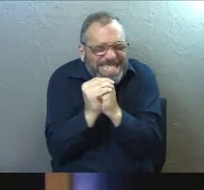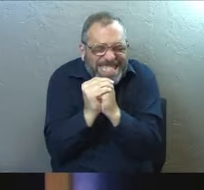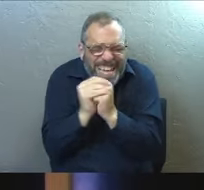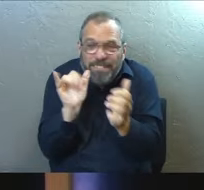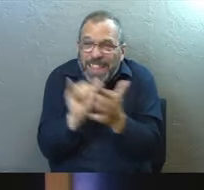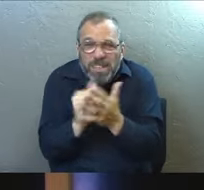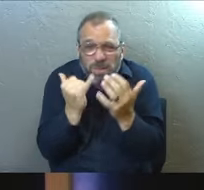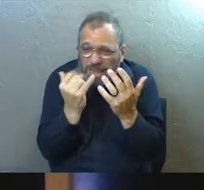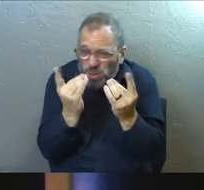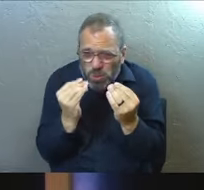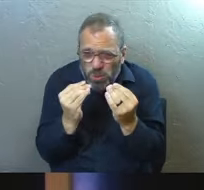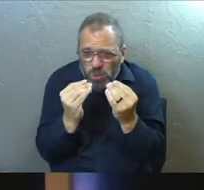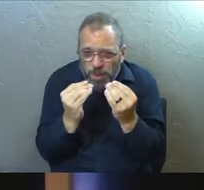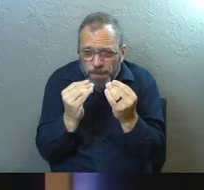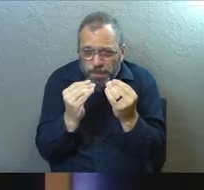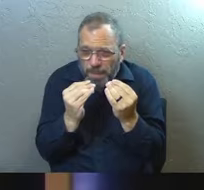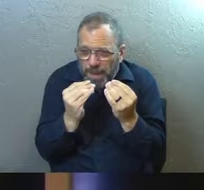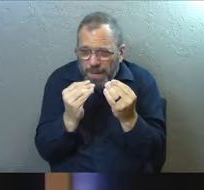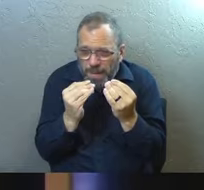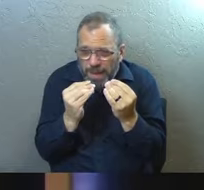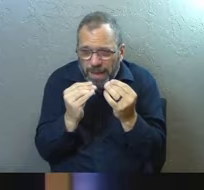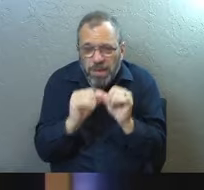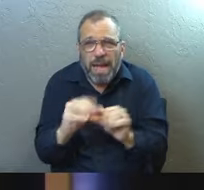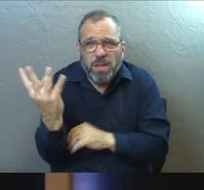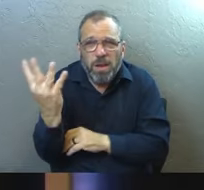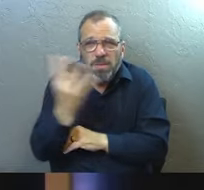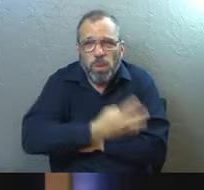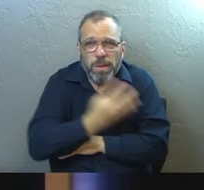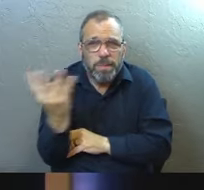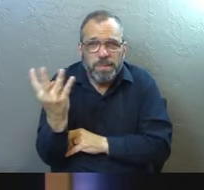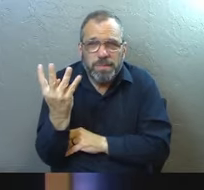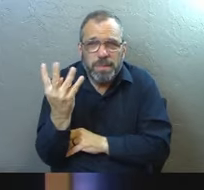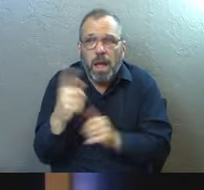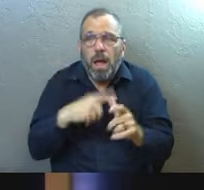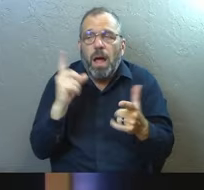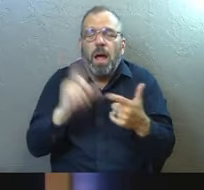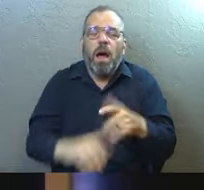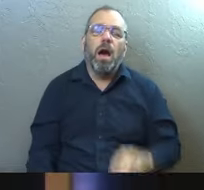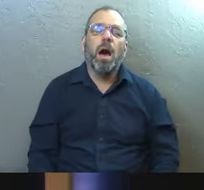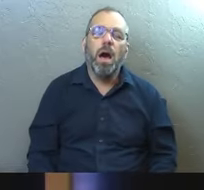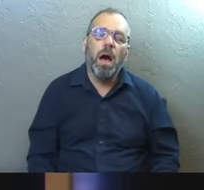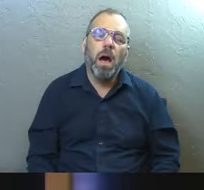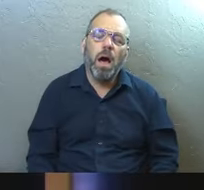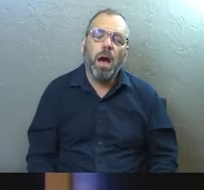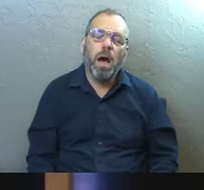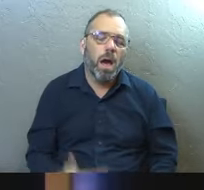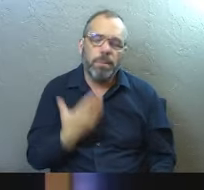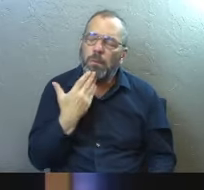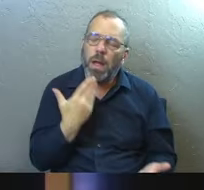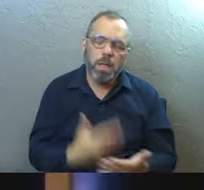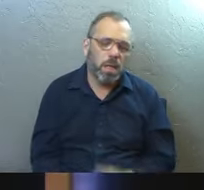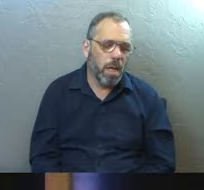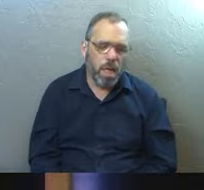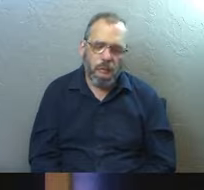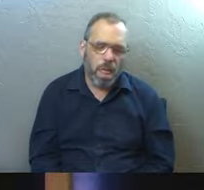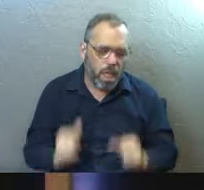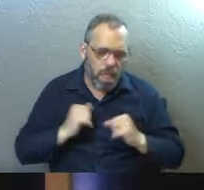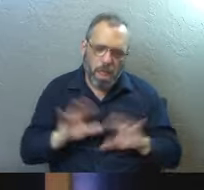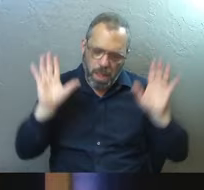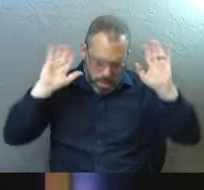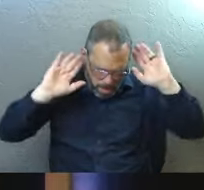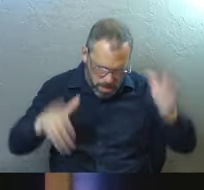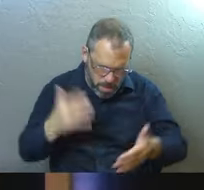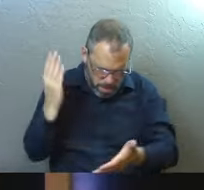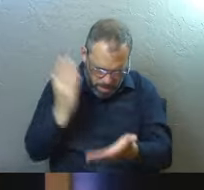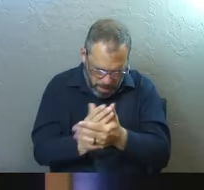all I'm going to do, it's going to last for like 4 days. And then I'm going to be like, but I'm just not good at it, you know? So then I give up and